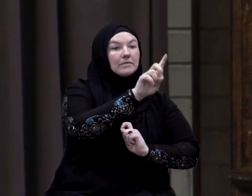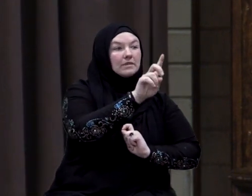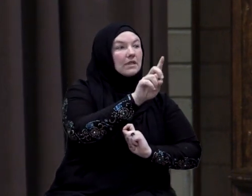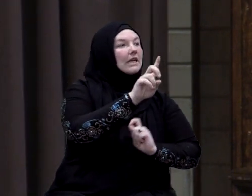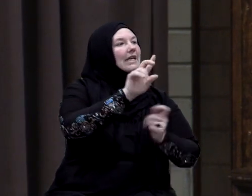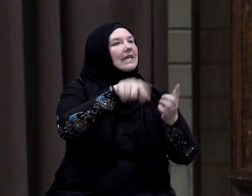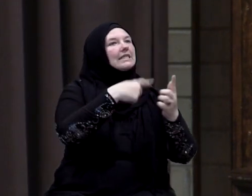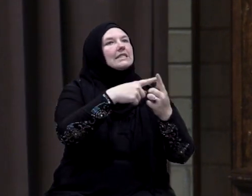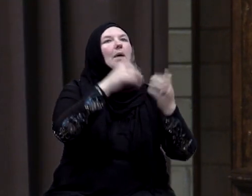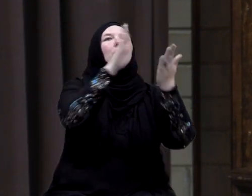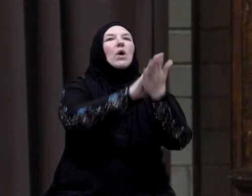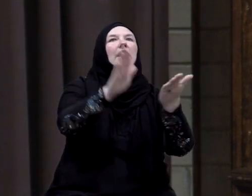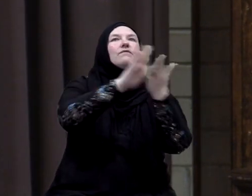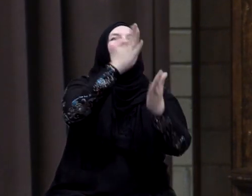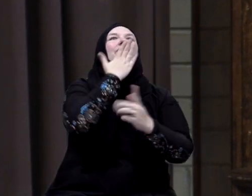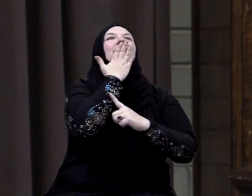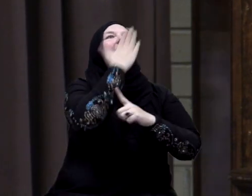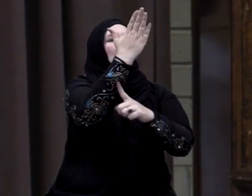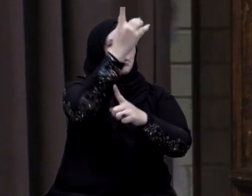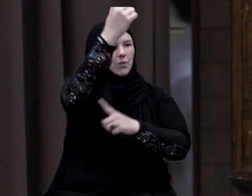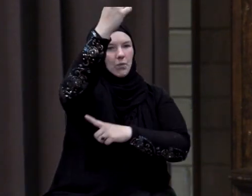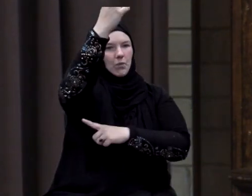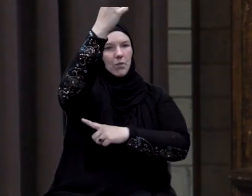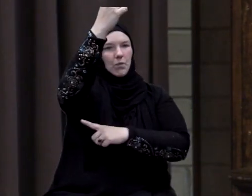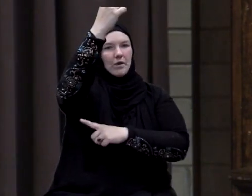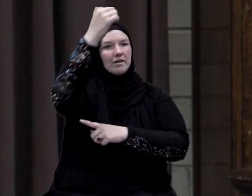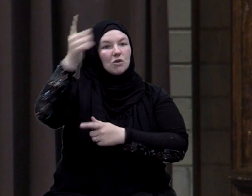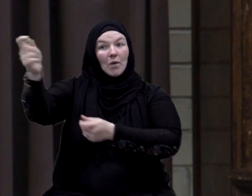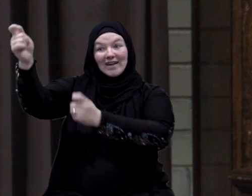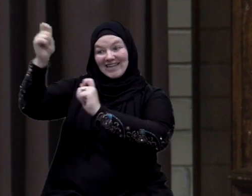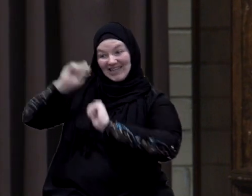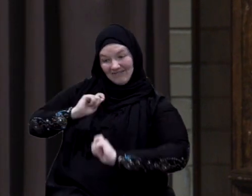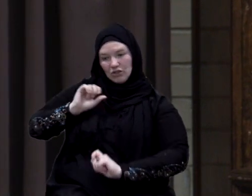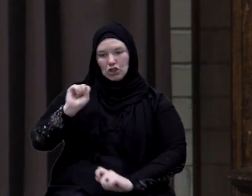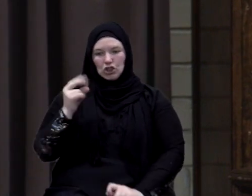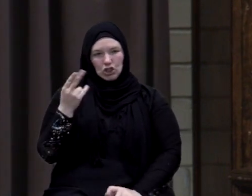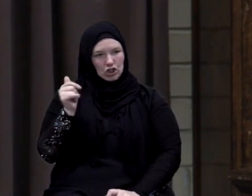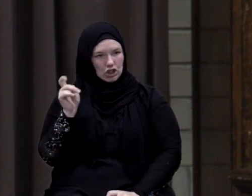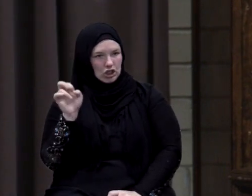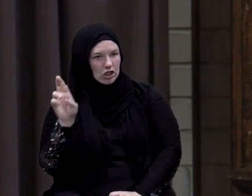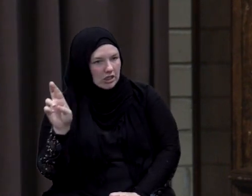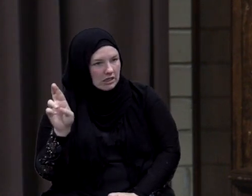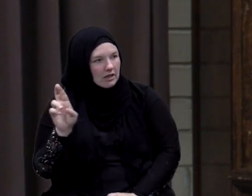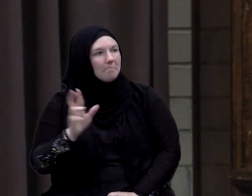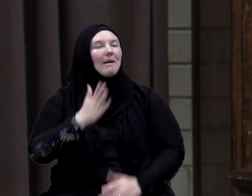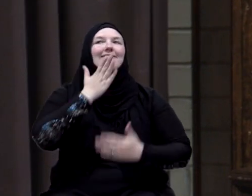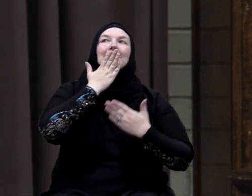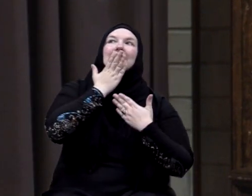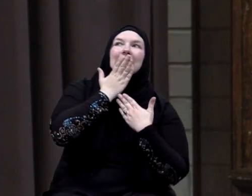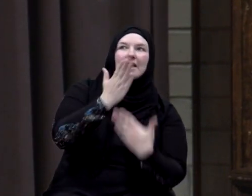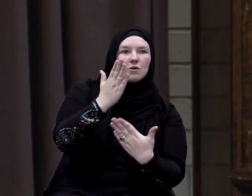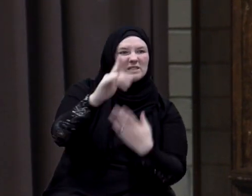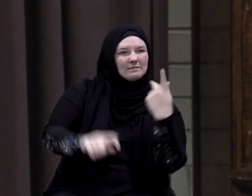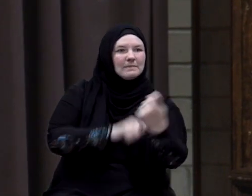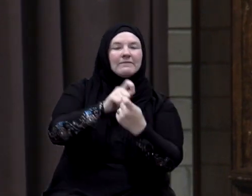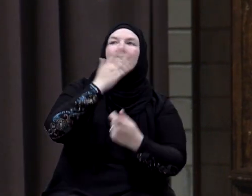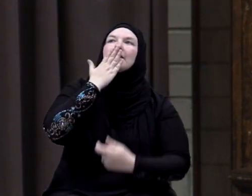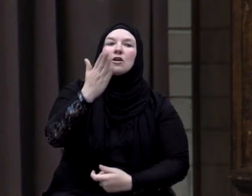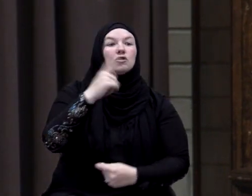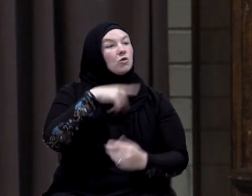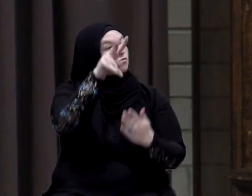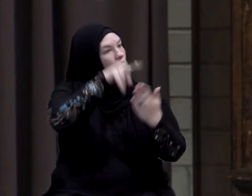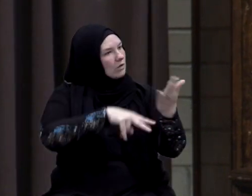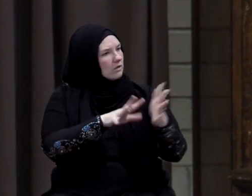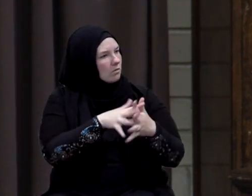of the person, a praise for the qualities the person stands for. So you read in